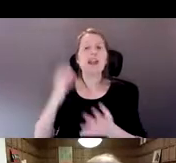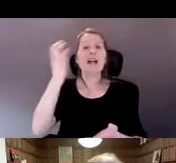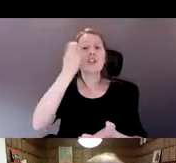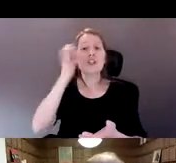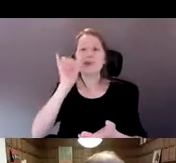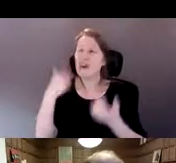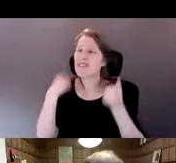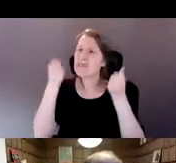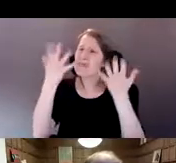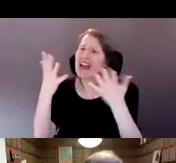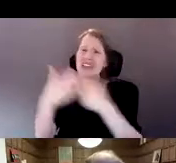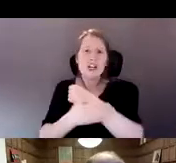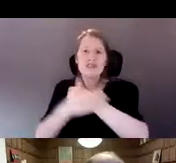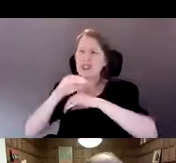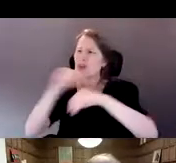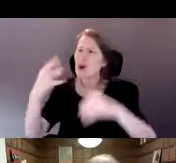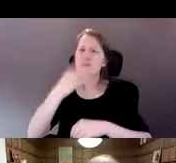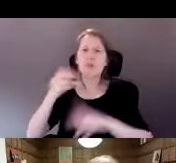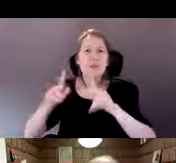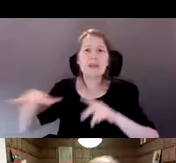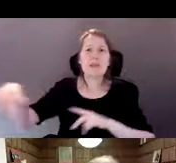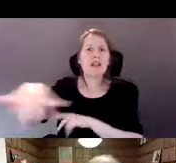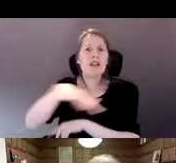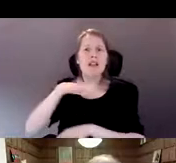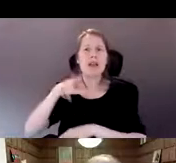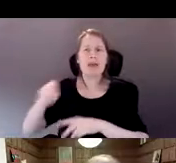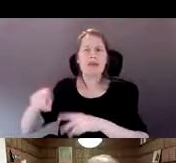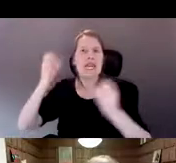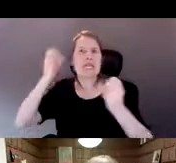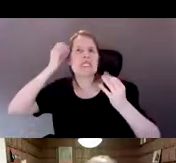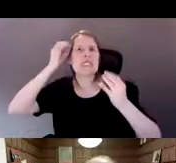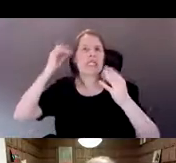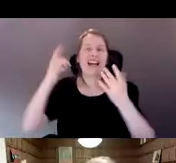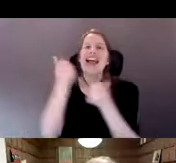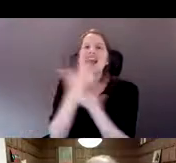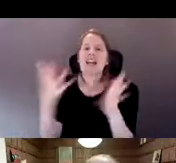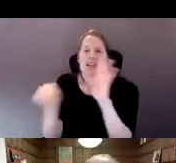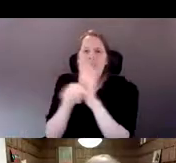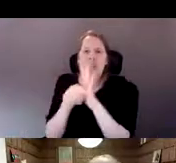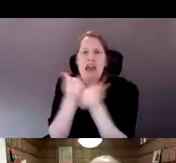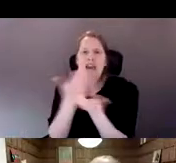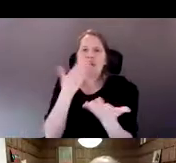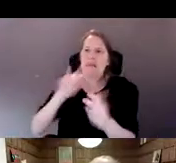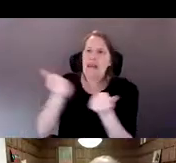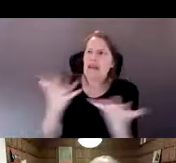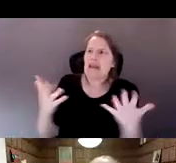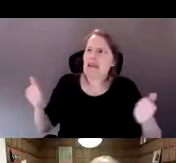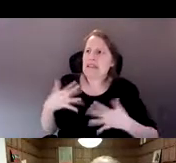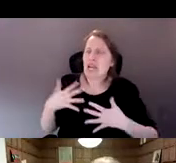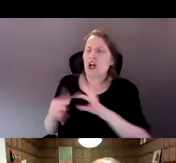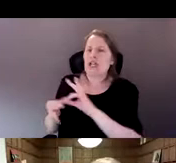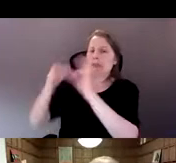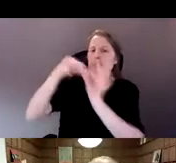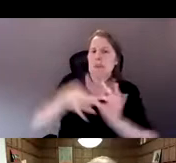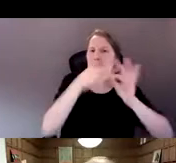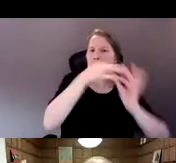regions that spend a great deal of time imagining the dangers they confront in terms of Judaism. So if we could go two slides forward, we have to skip